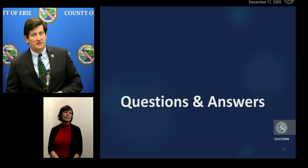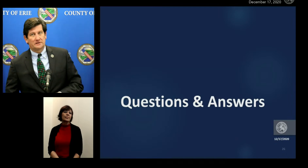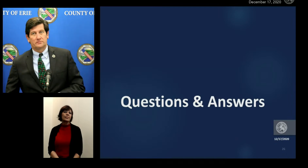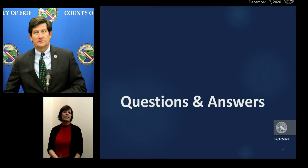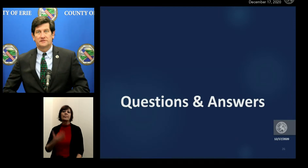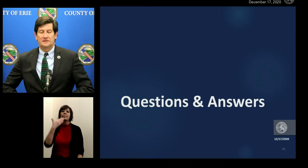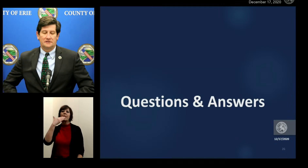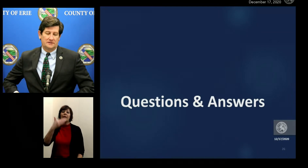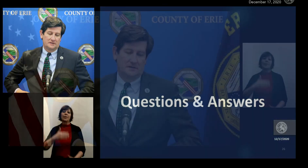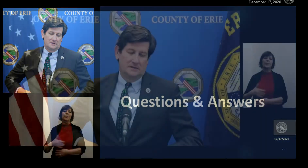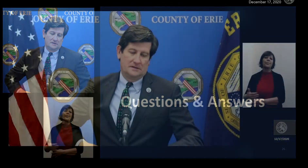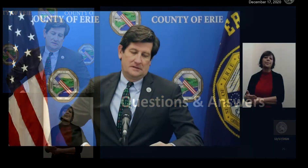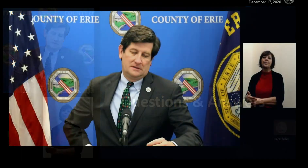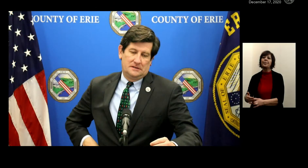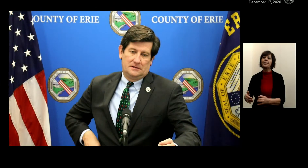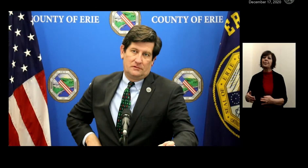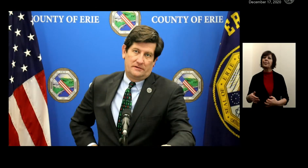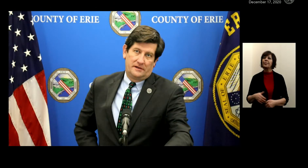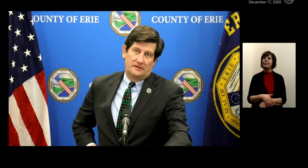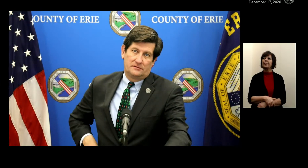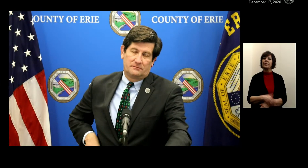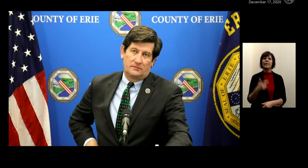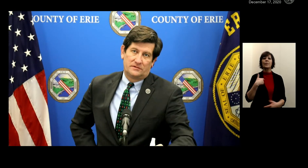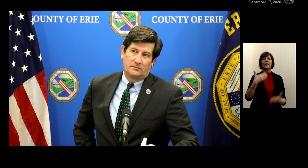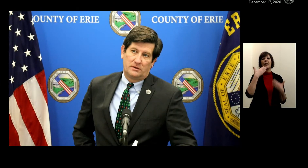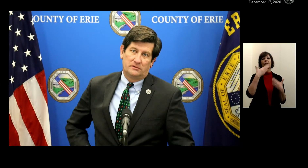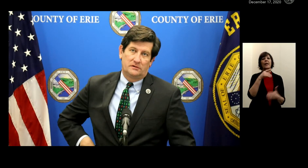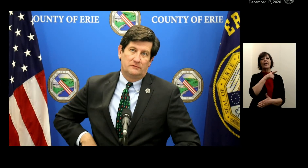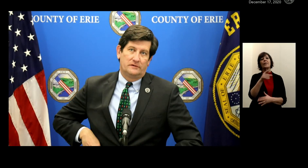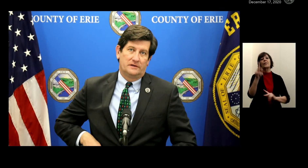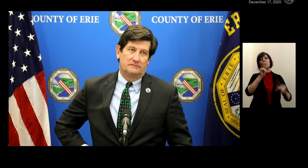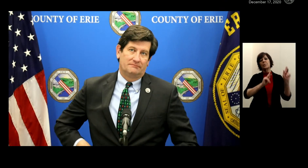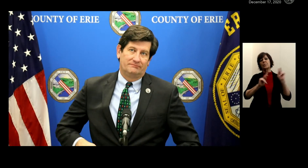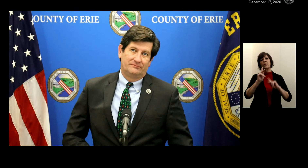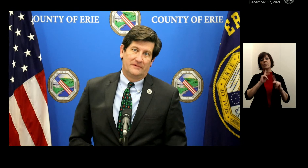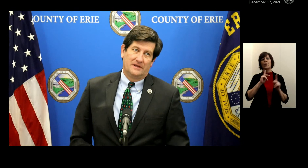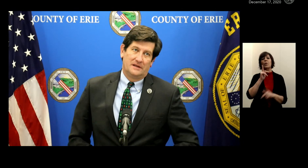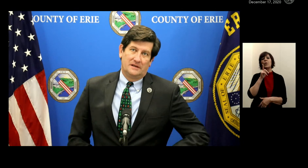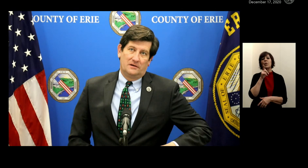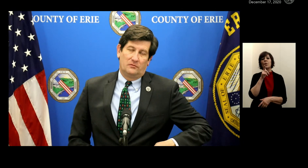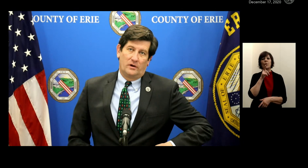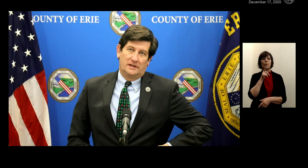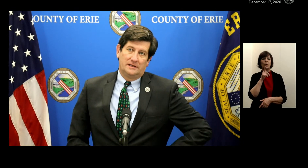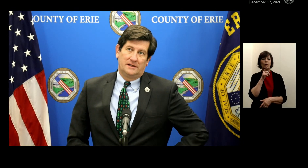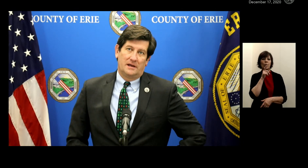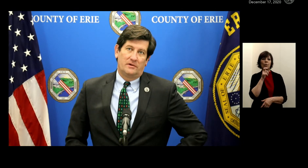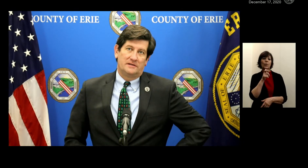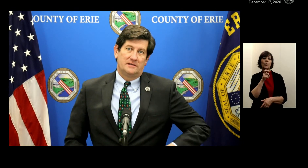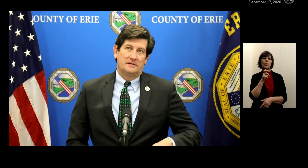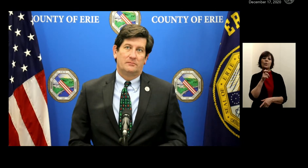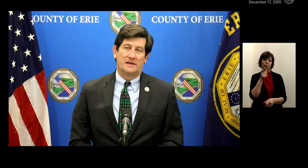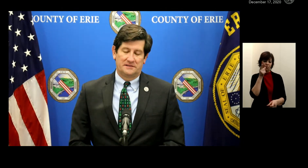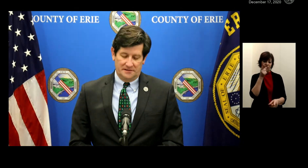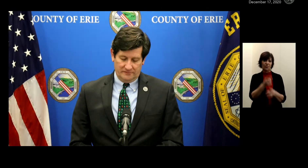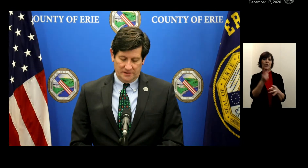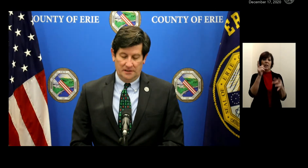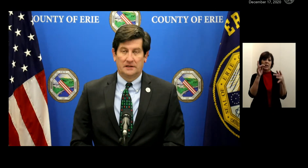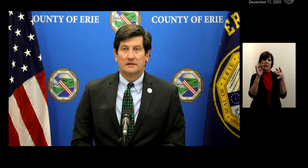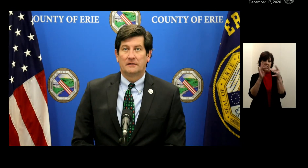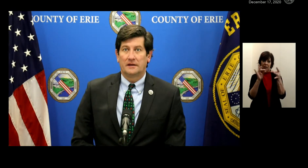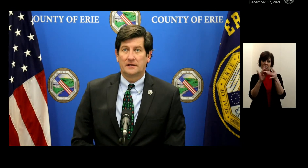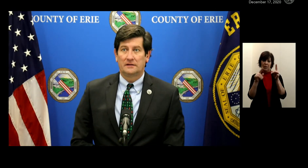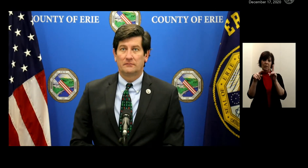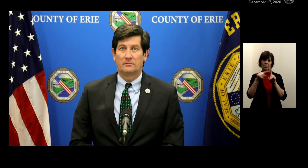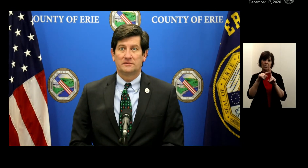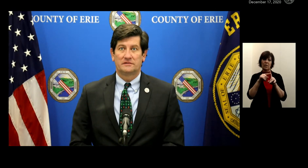Thank you, Dr. Burstein, and I want to thank those members of the public who've rightly commented positively,